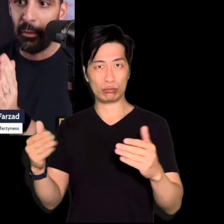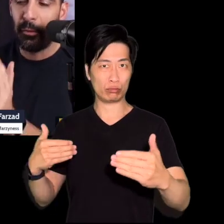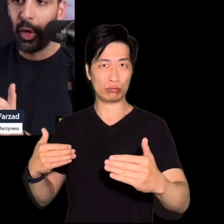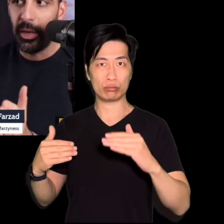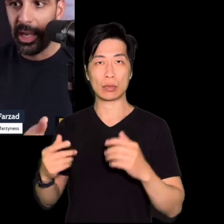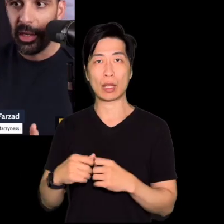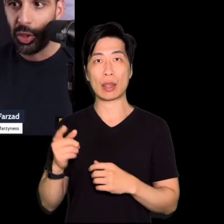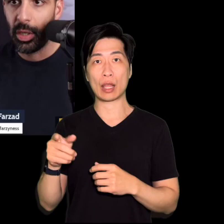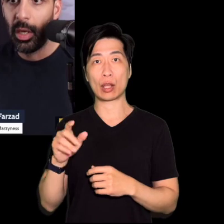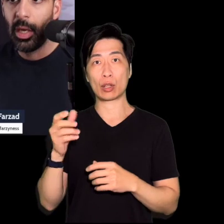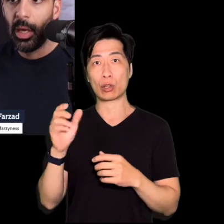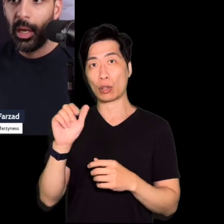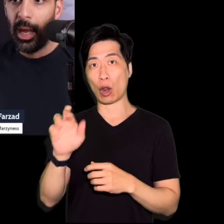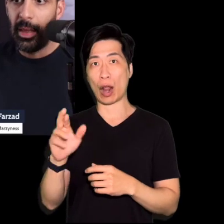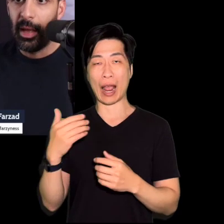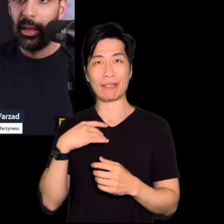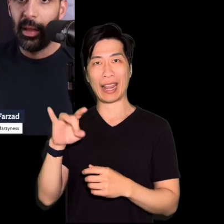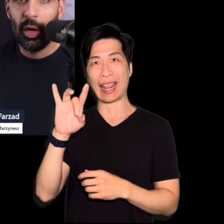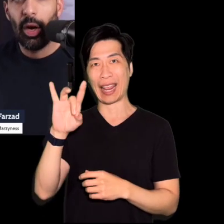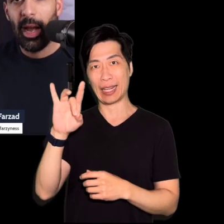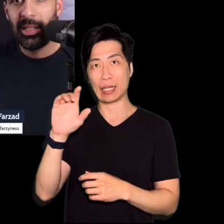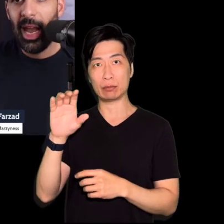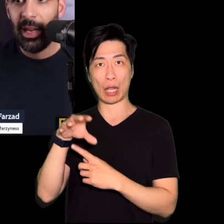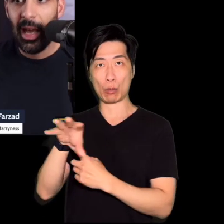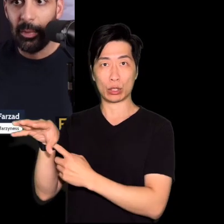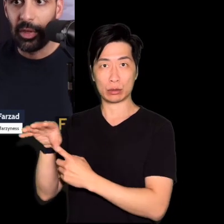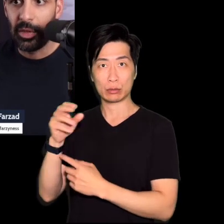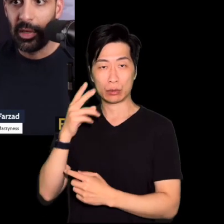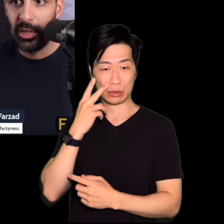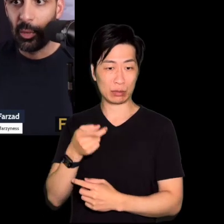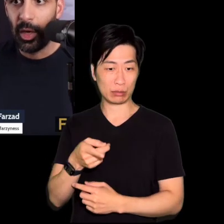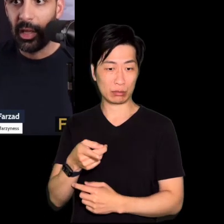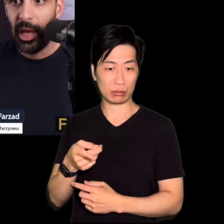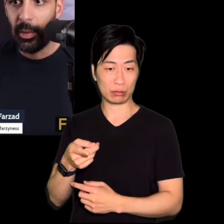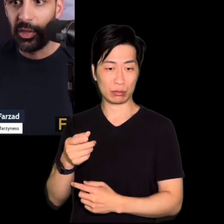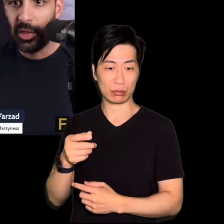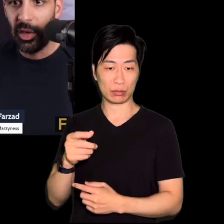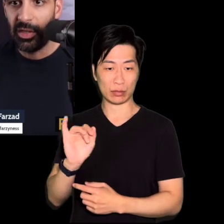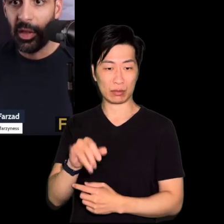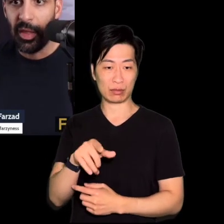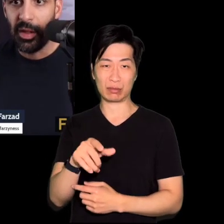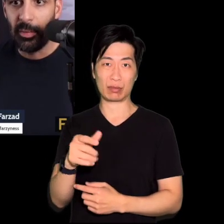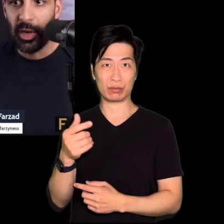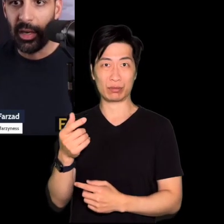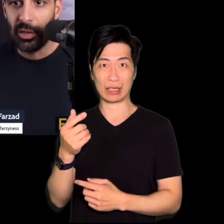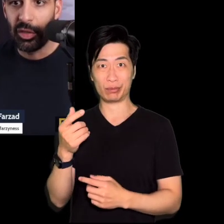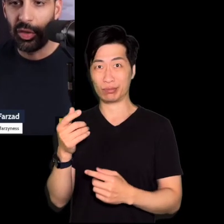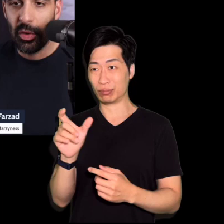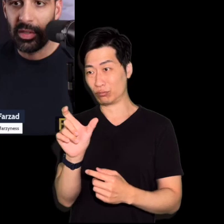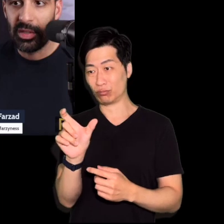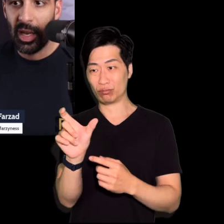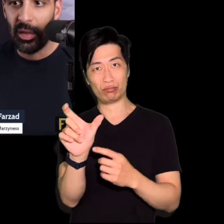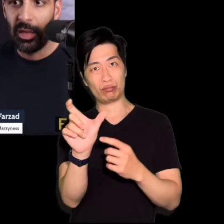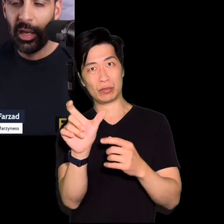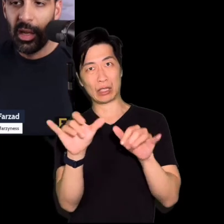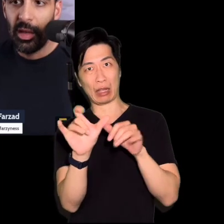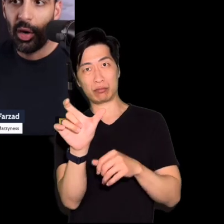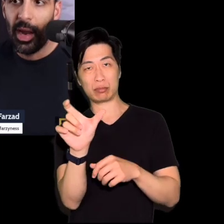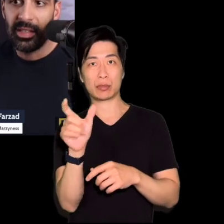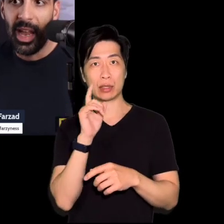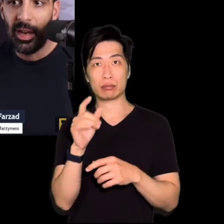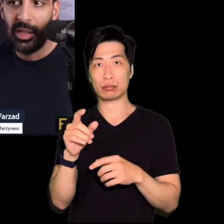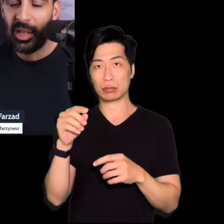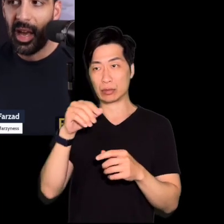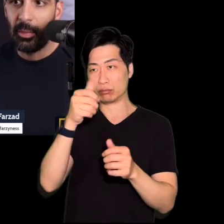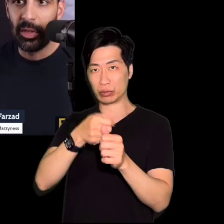feet by a foot-ish. And then the car has 8 cameras. So here's one of the cameras. And here you can see a thumb right here just to show you the scale. The